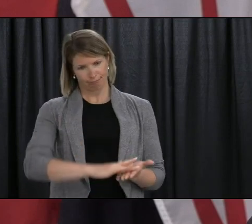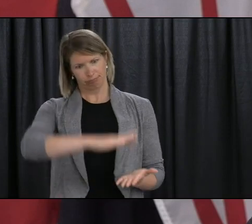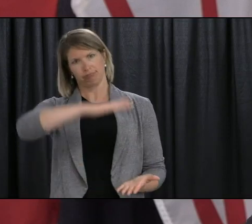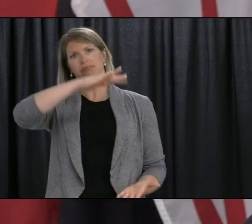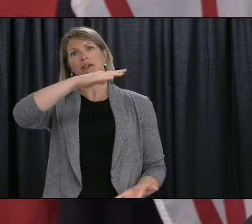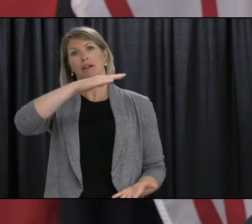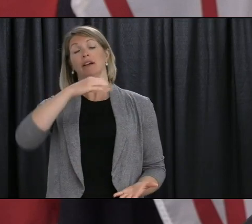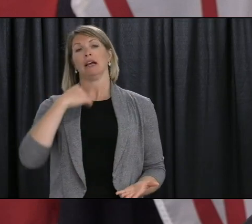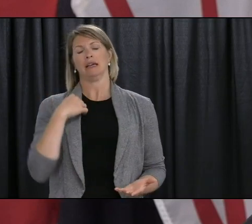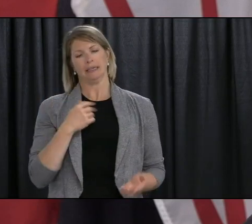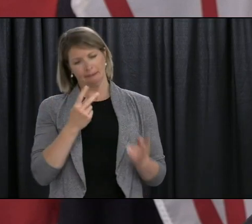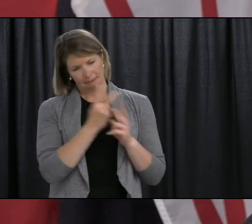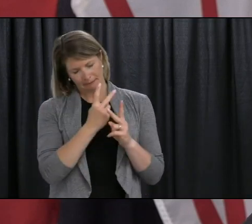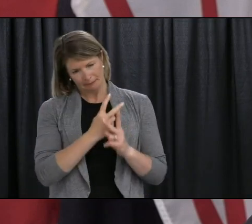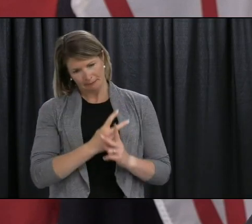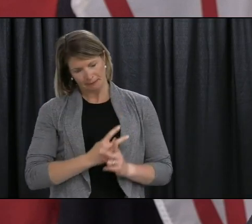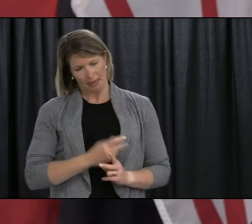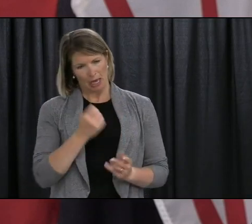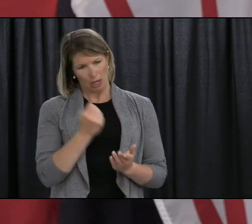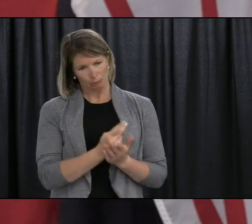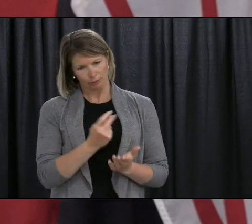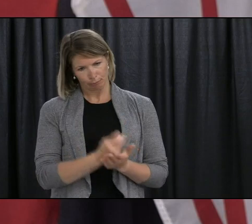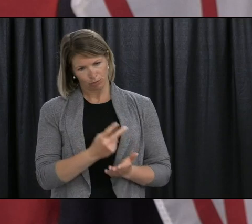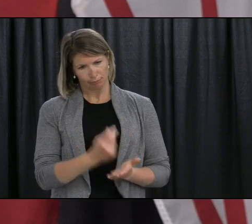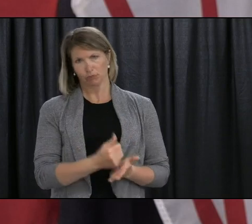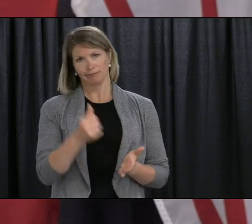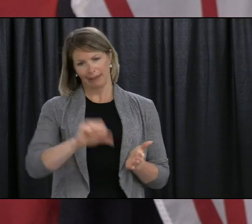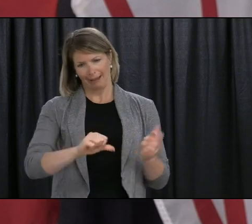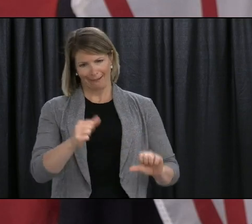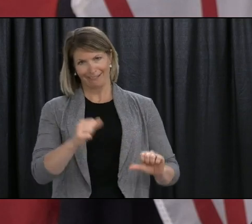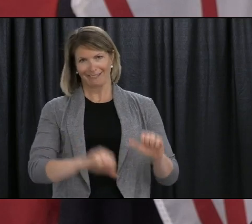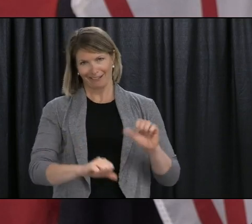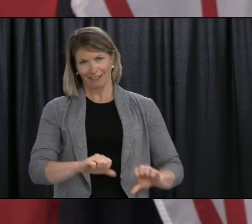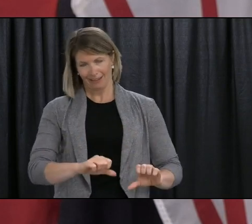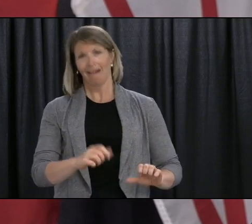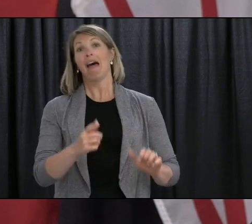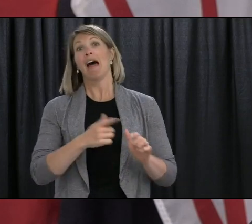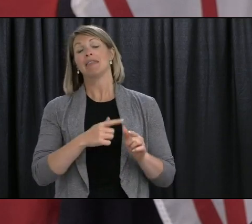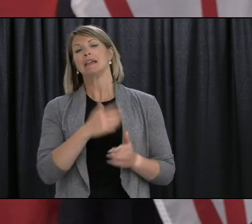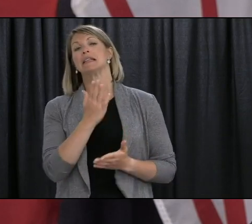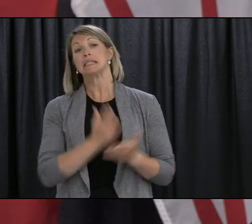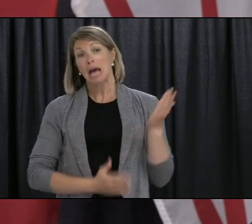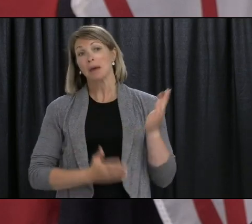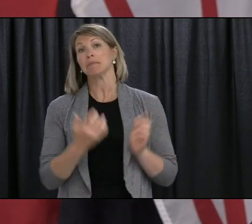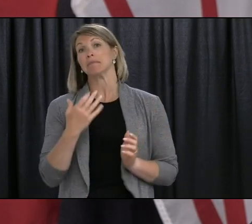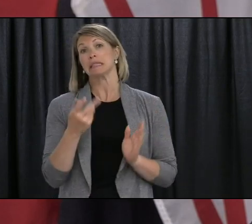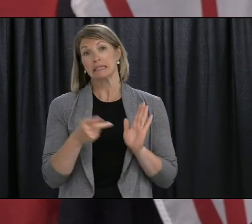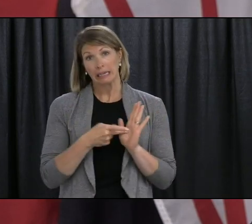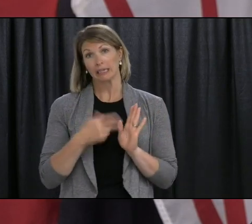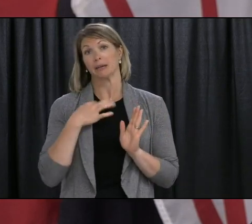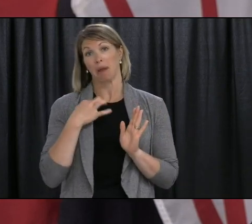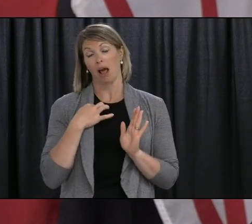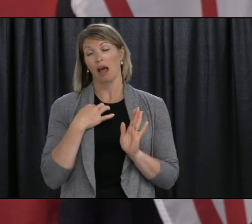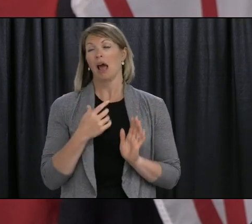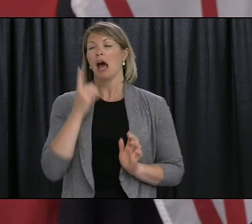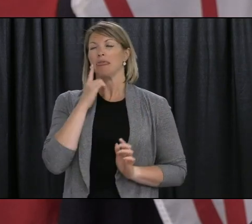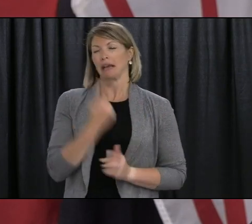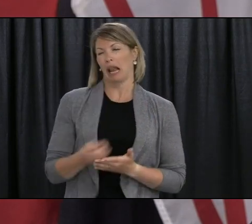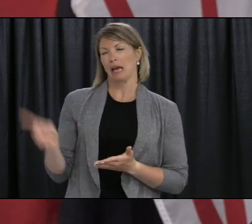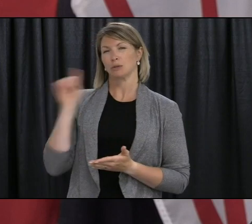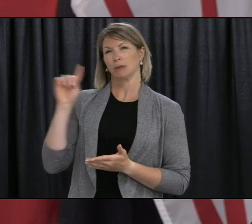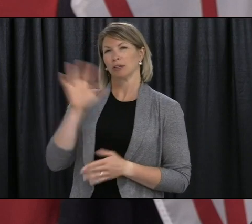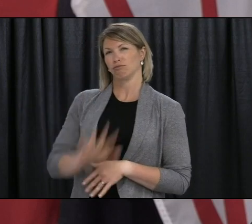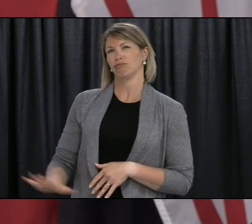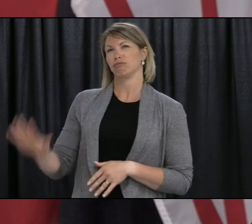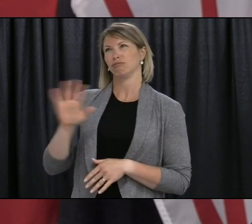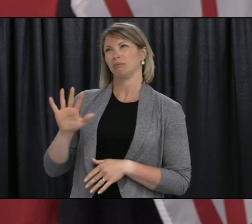an appeal process that will be here. So somewhere now, the last time that I looked at numbers, which would have been late last week, around those that would have